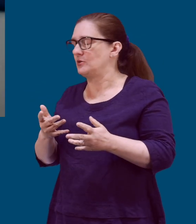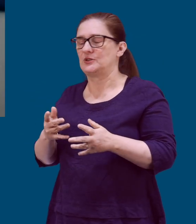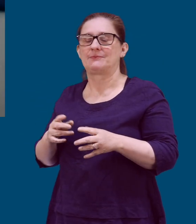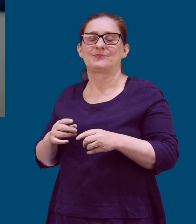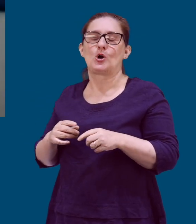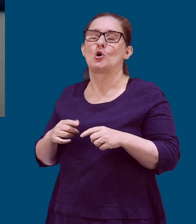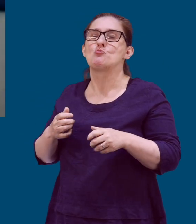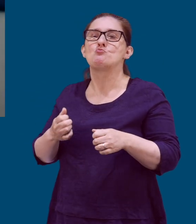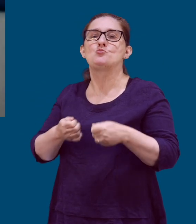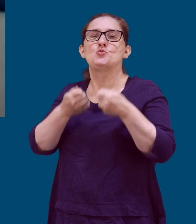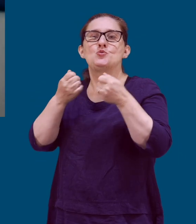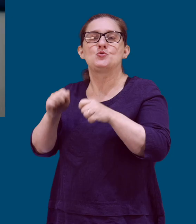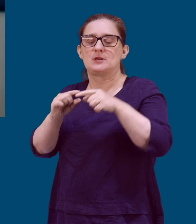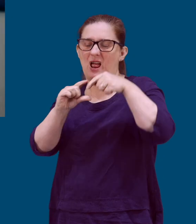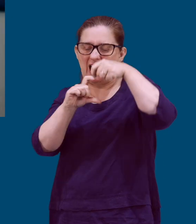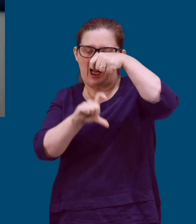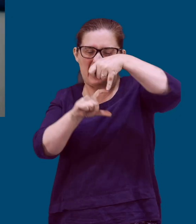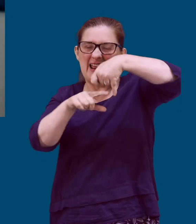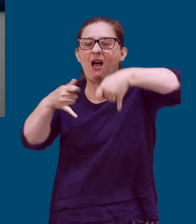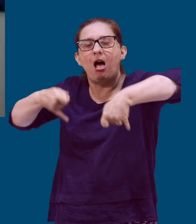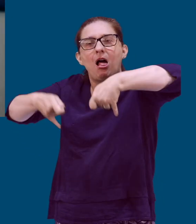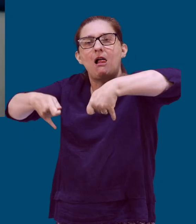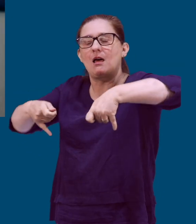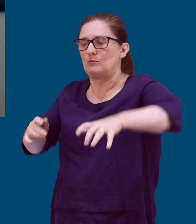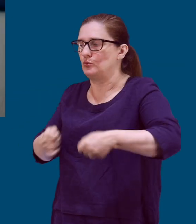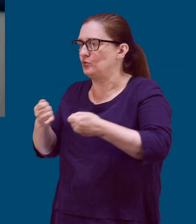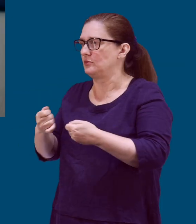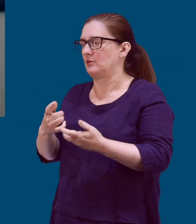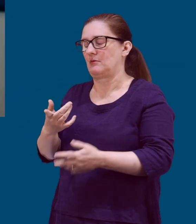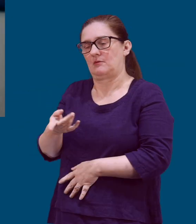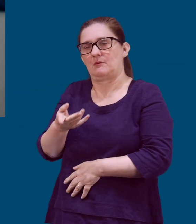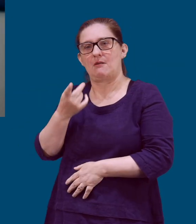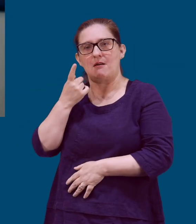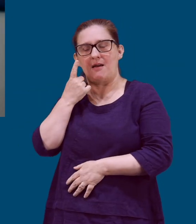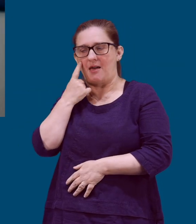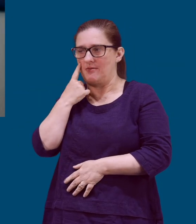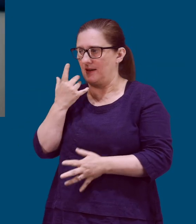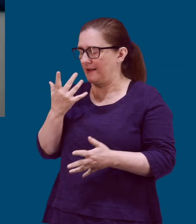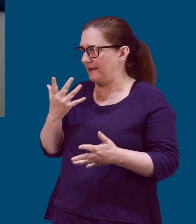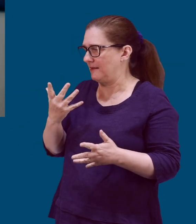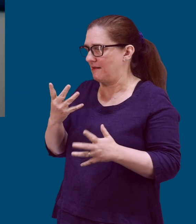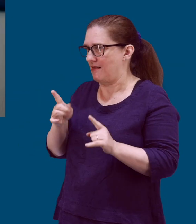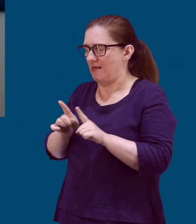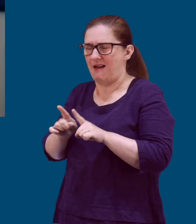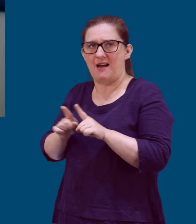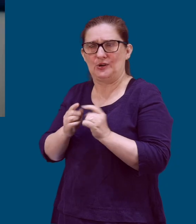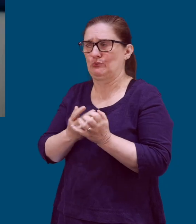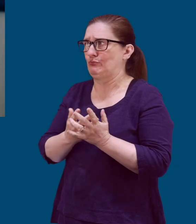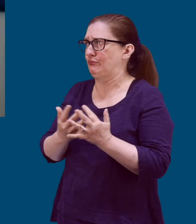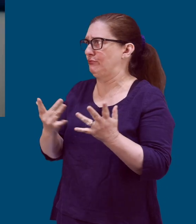High-heeled boots on the pavement. I think designer shoes must be built to have more of an echo. There's a whole orchestra